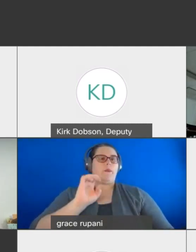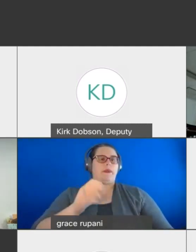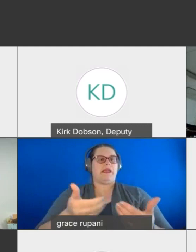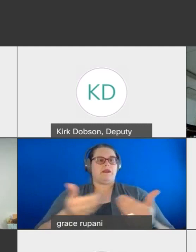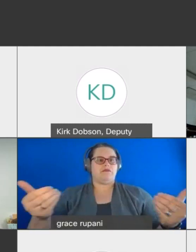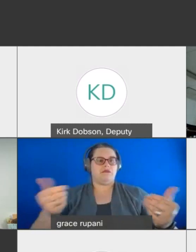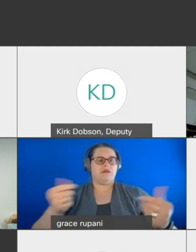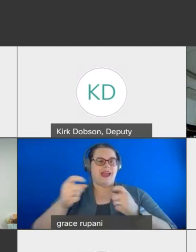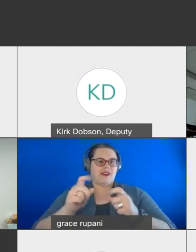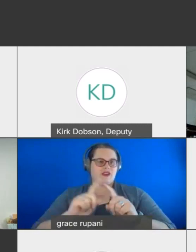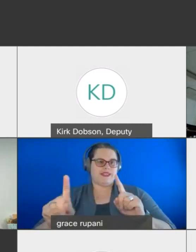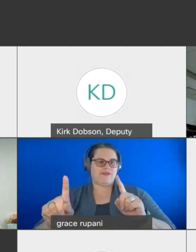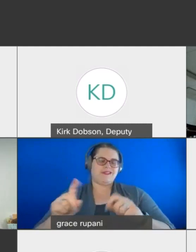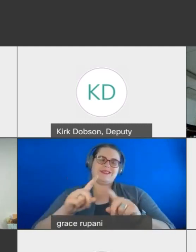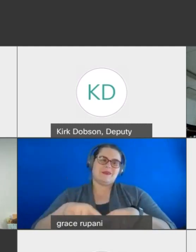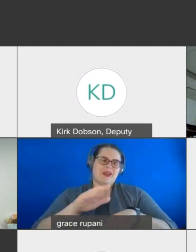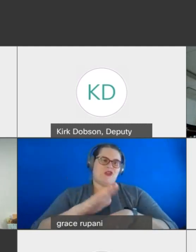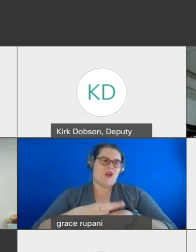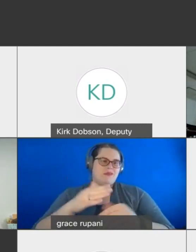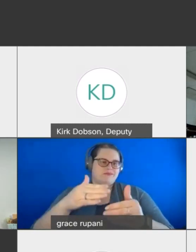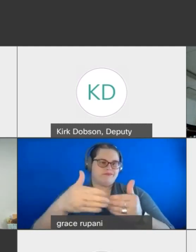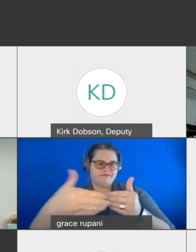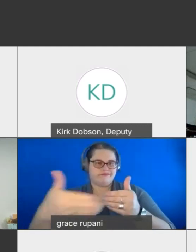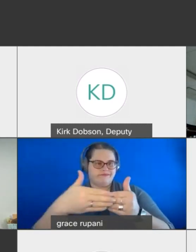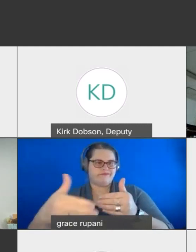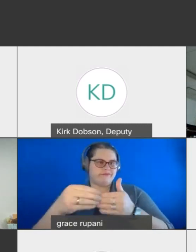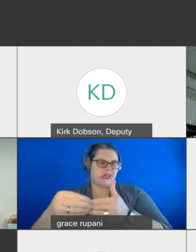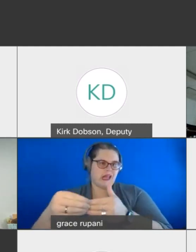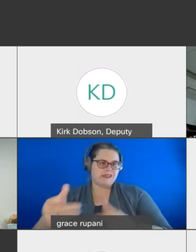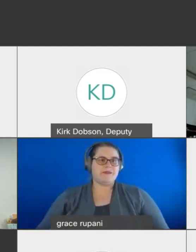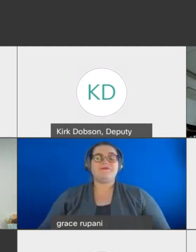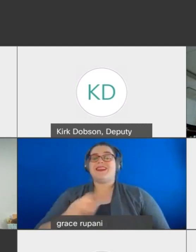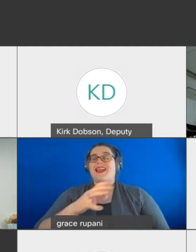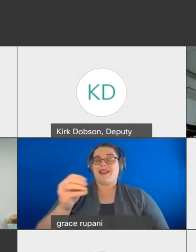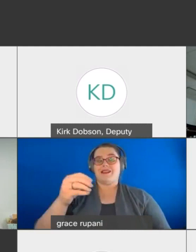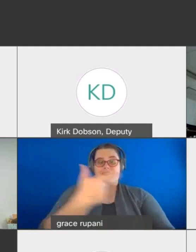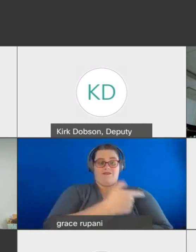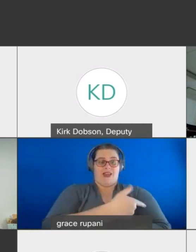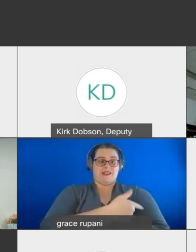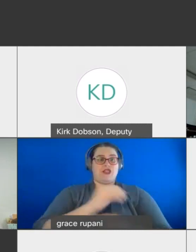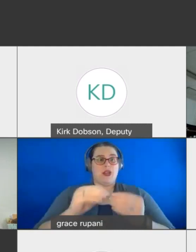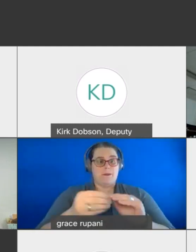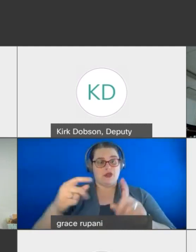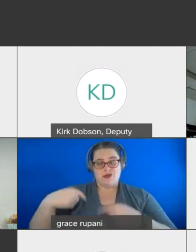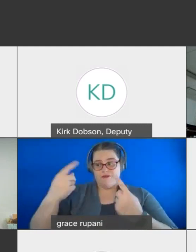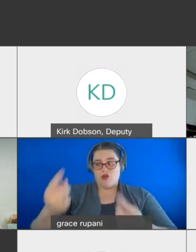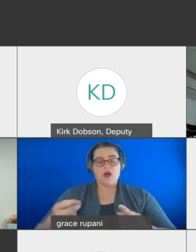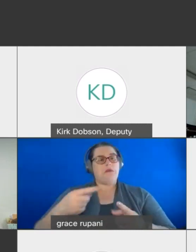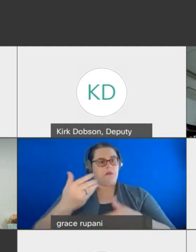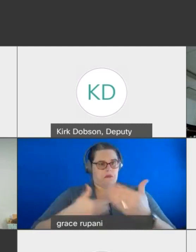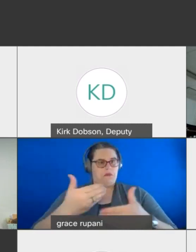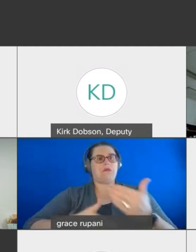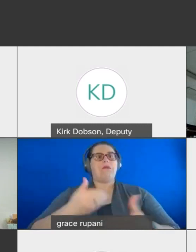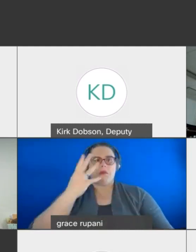actually um, are coming along quite well, quite frankly. Within intermediate